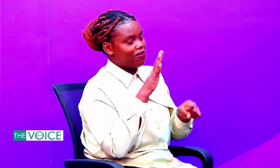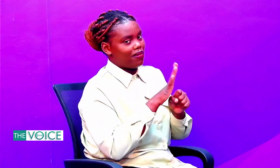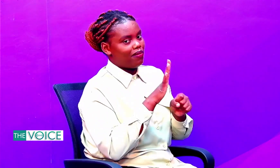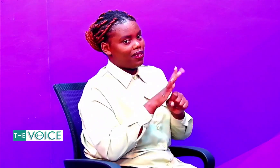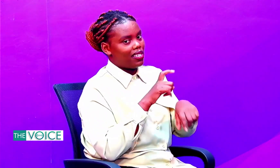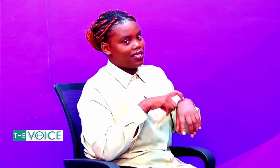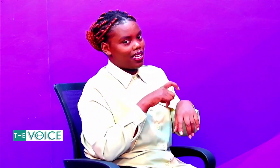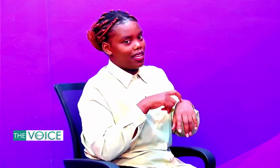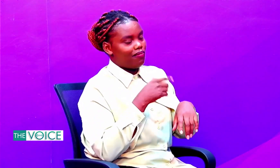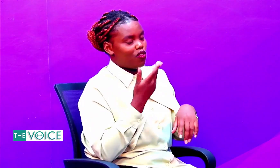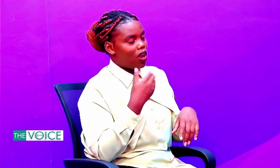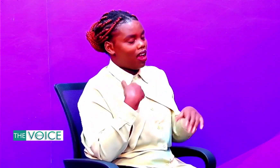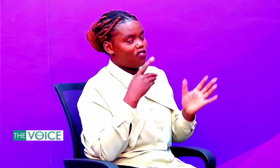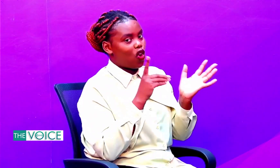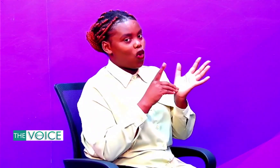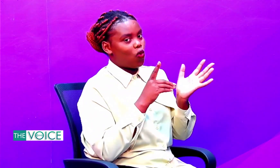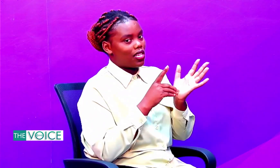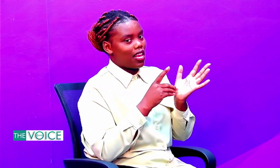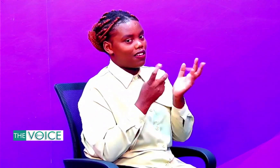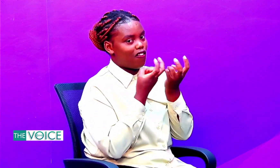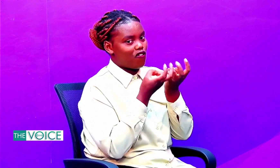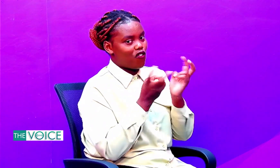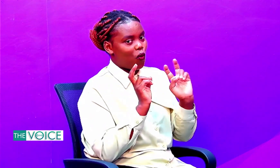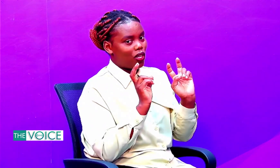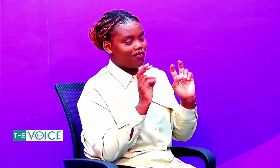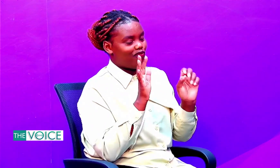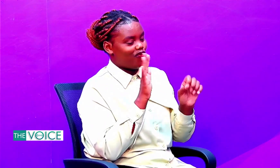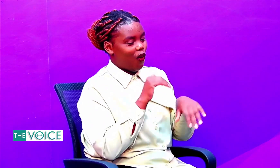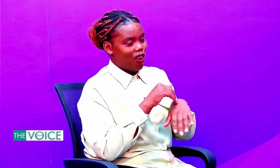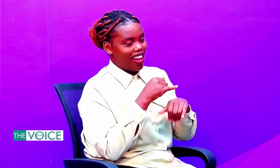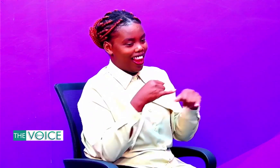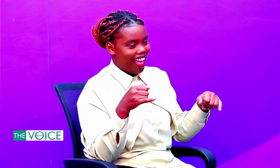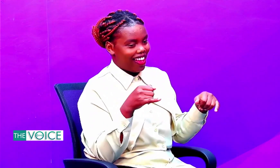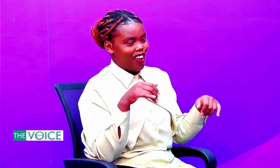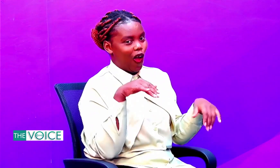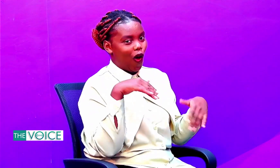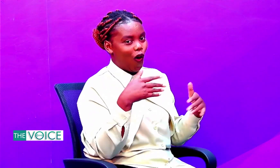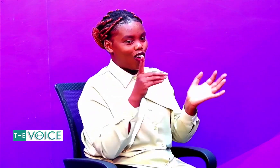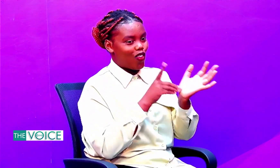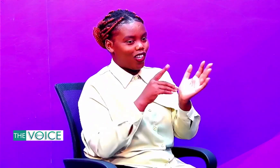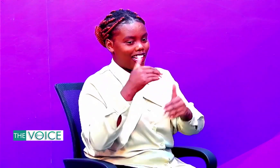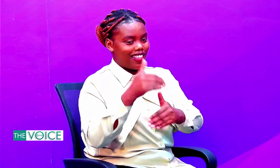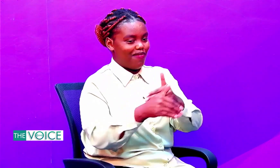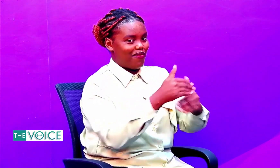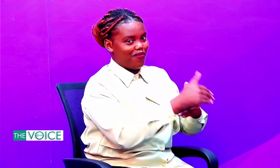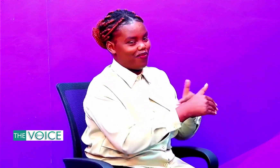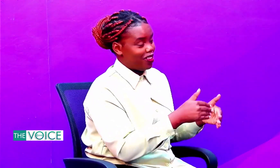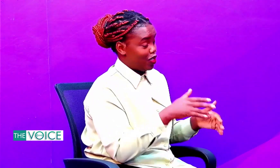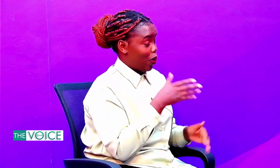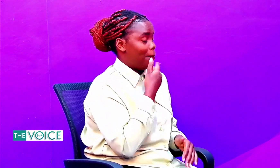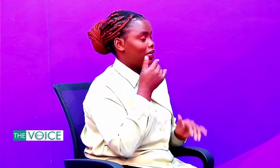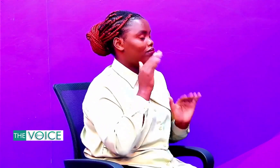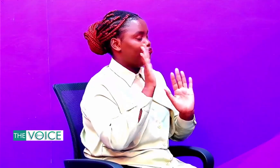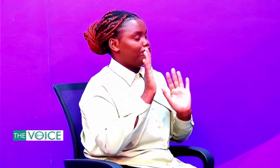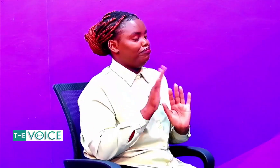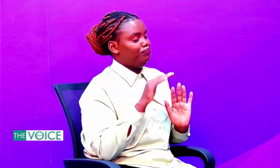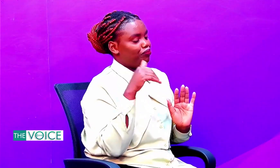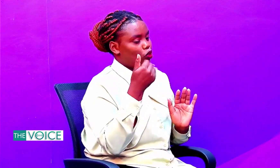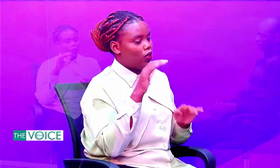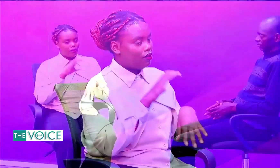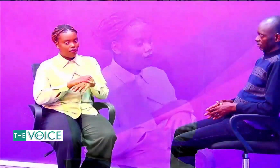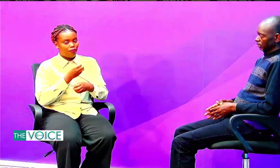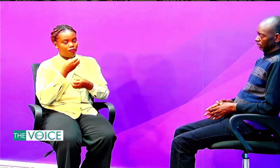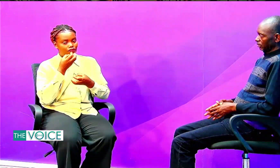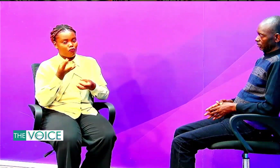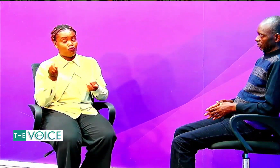and will decide how to go on. Because we've seen very many doctors are online, they're going to their neighbors